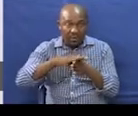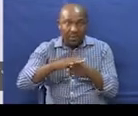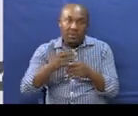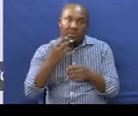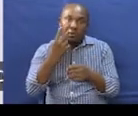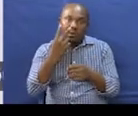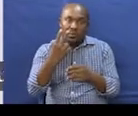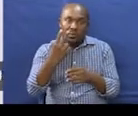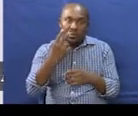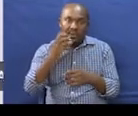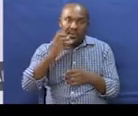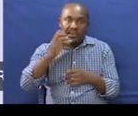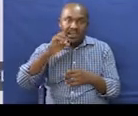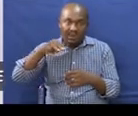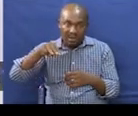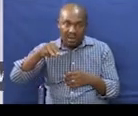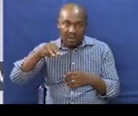the volume